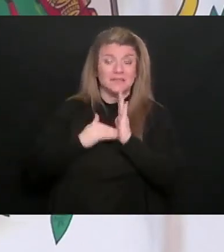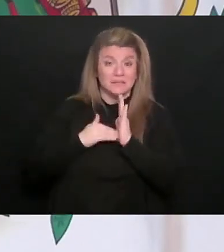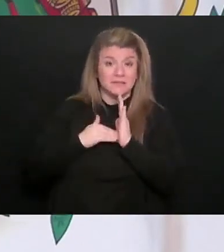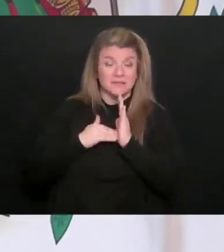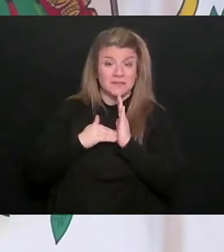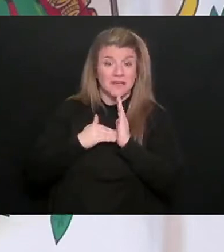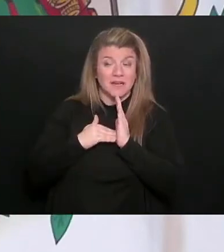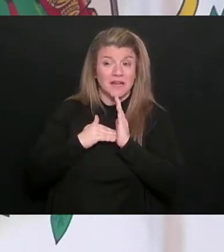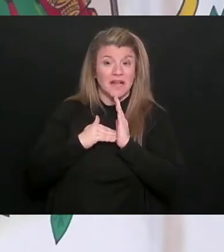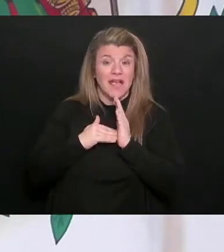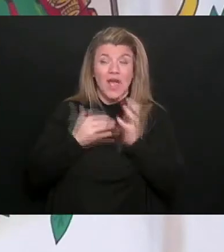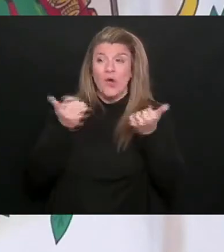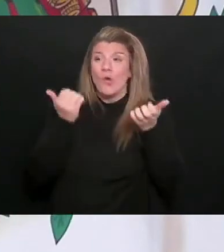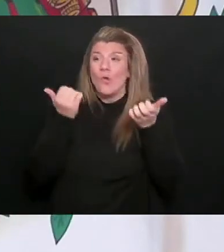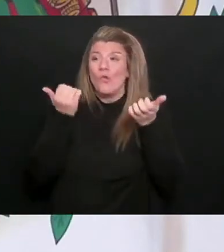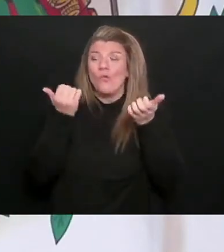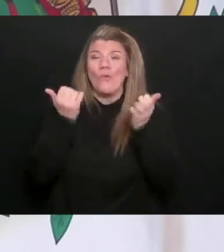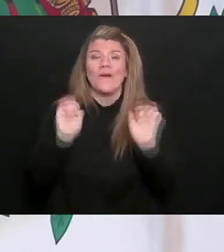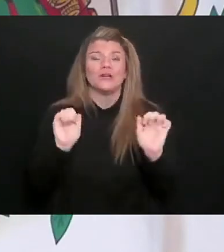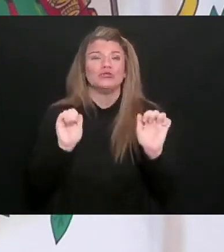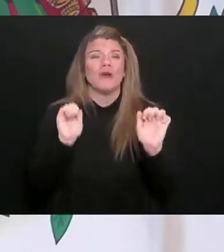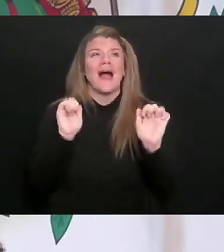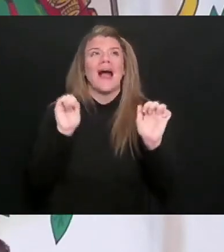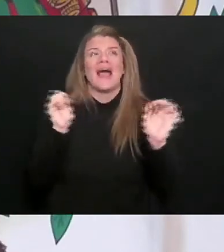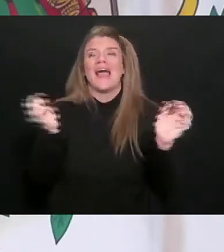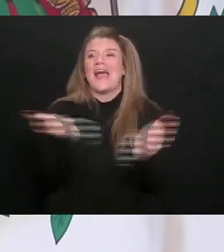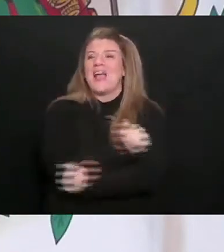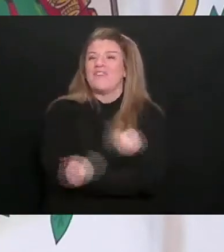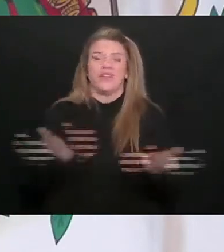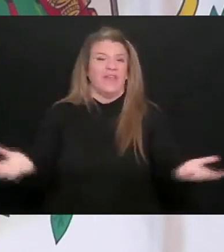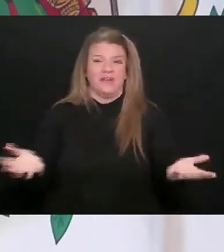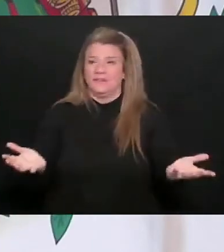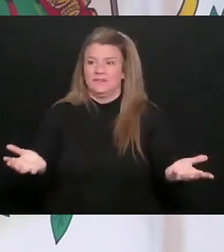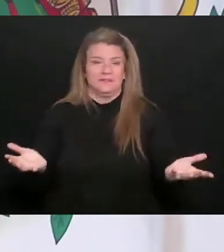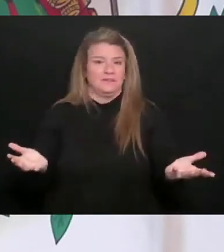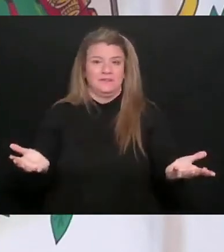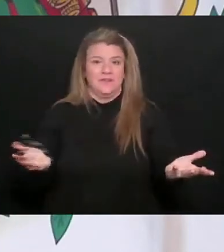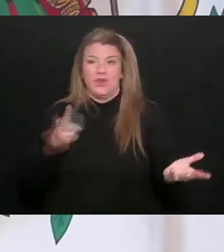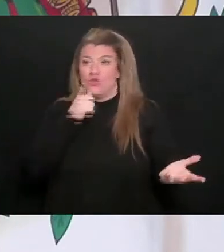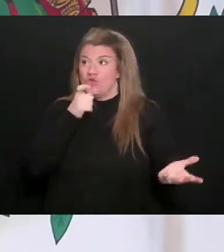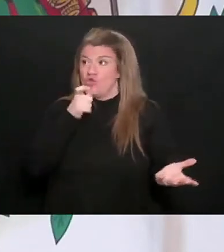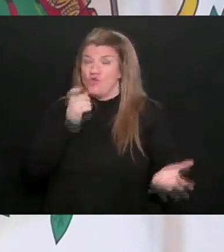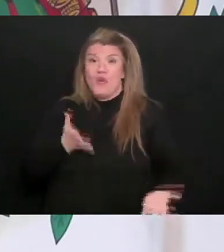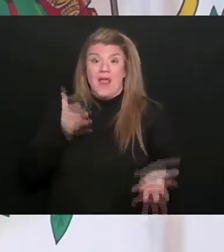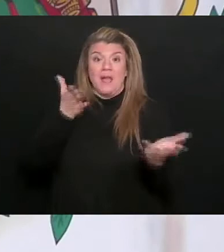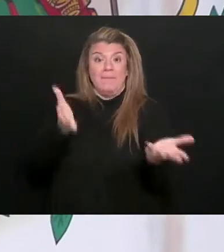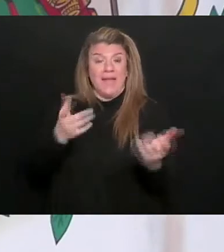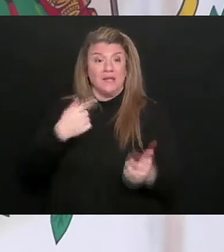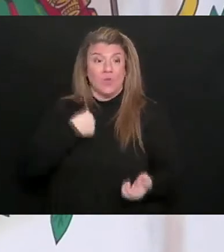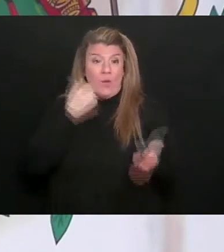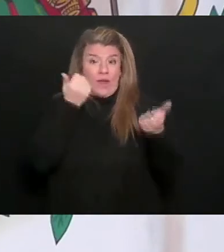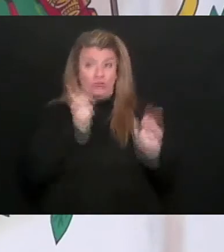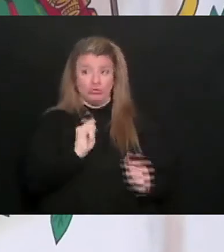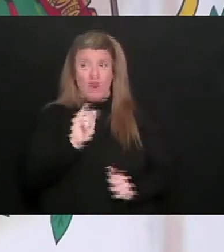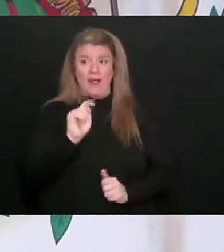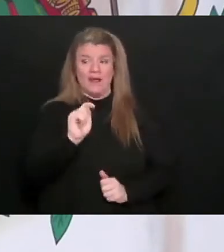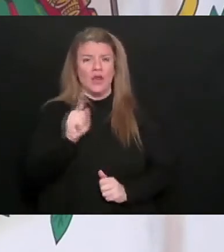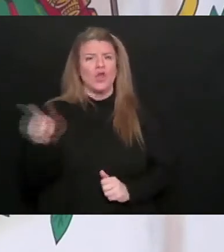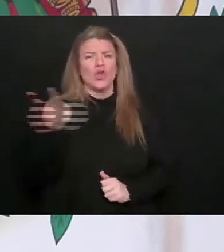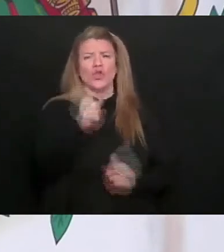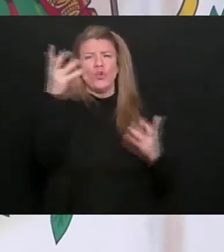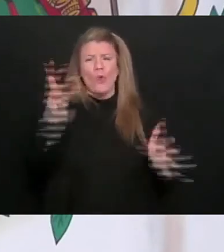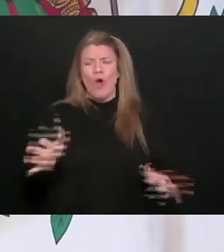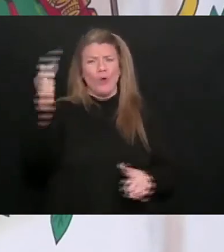We try every recommendation that could come down the pike. You know, without any question, across